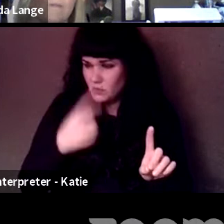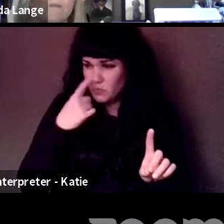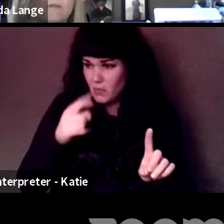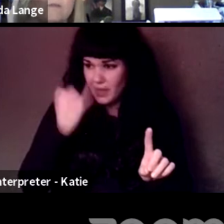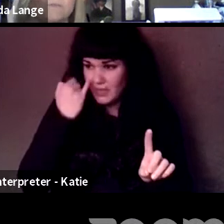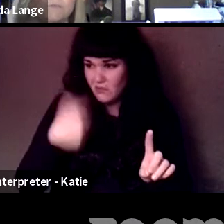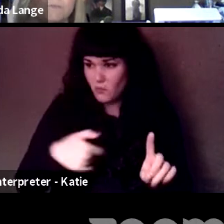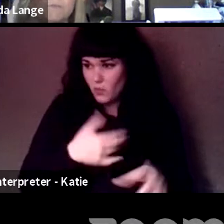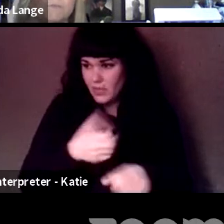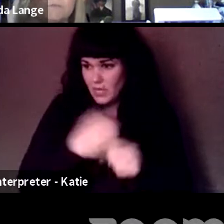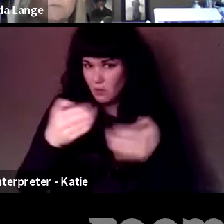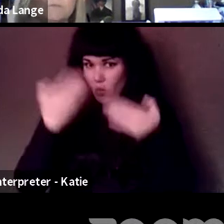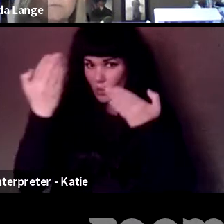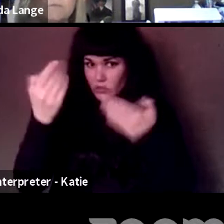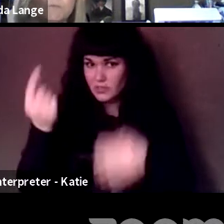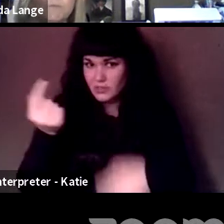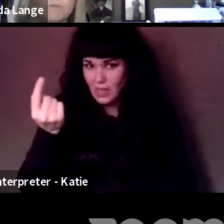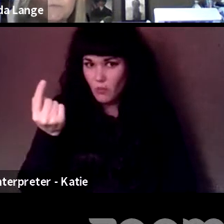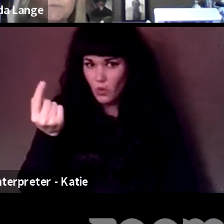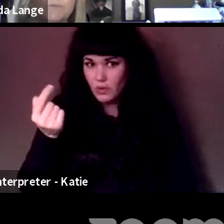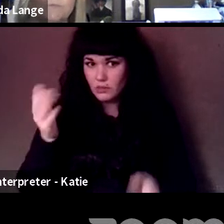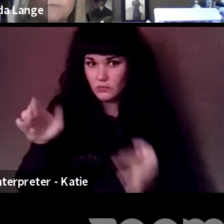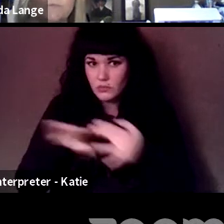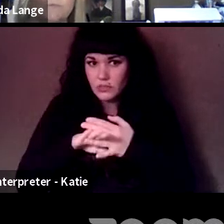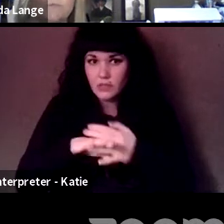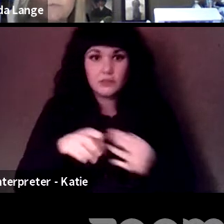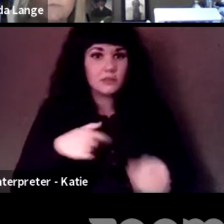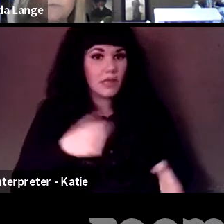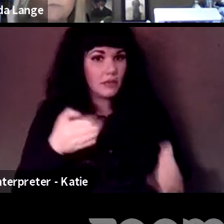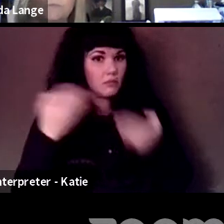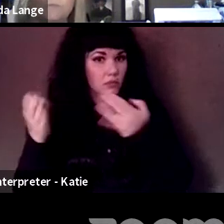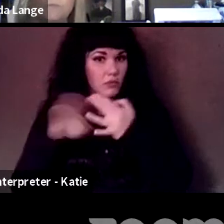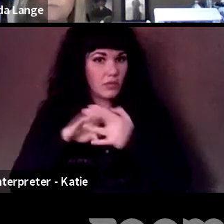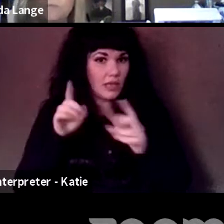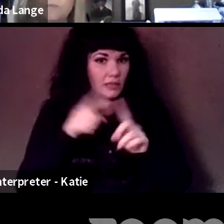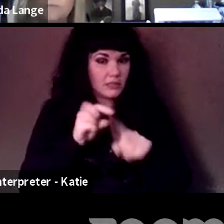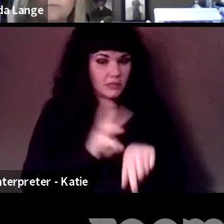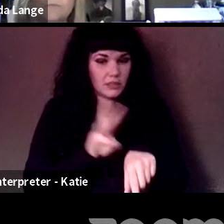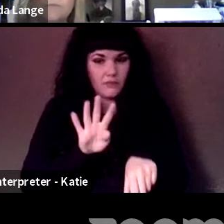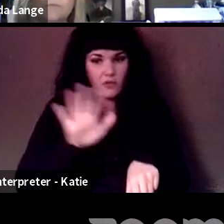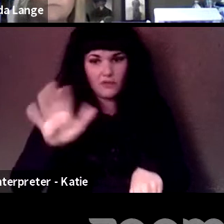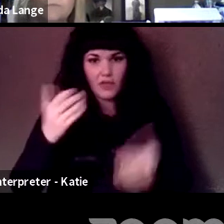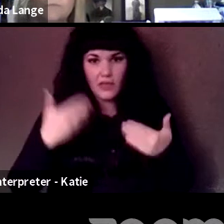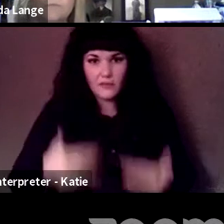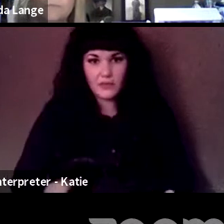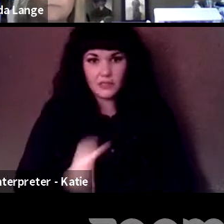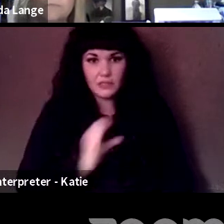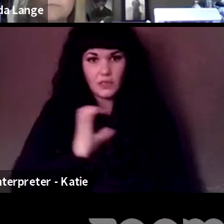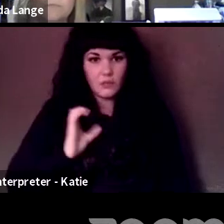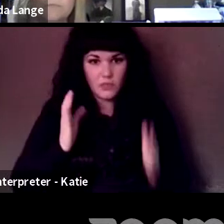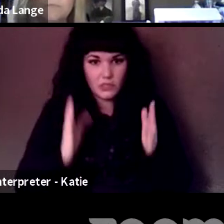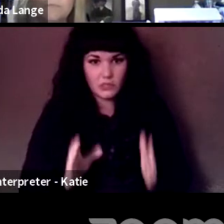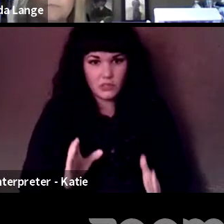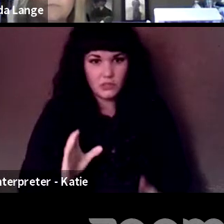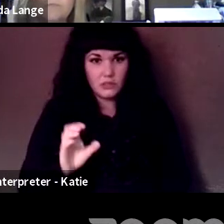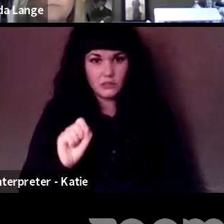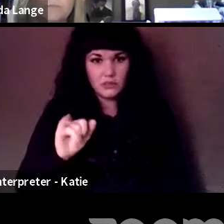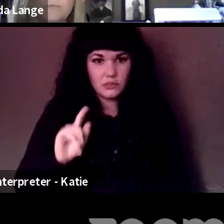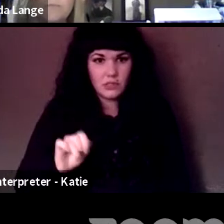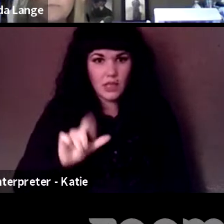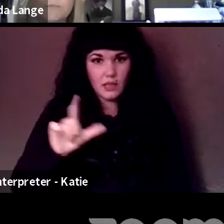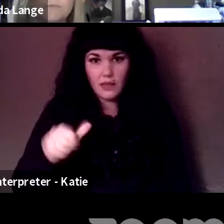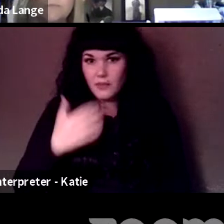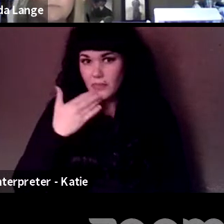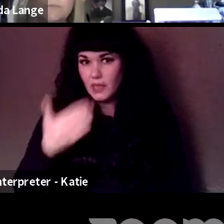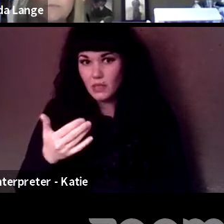Can someone make a motion to recess just to get it? I move to recess until 6:45. This is Commissioner Zatella. Thank you, Commissioner. Thank you.